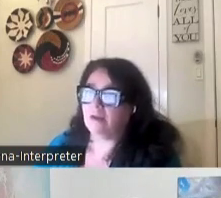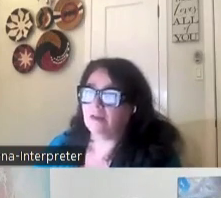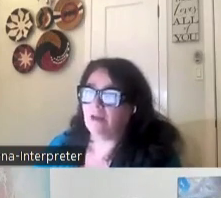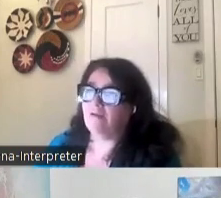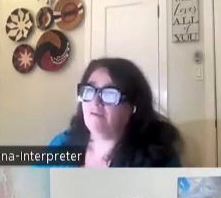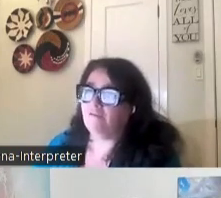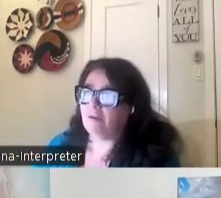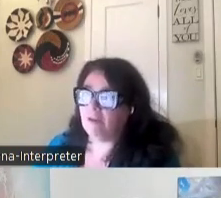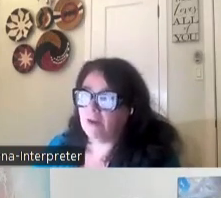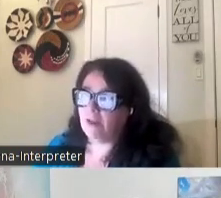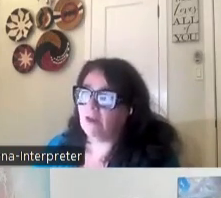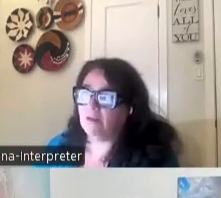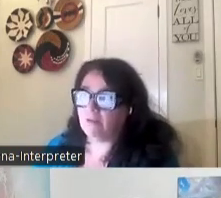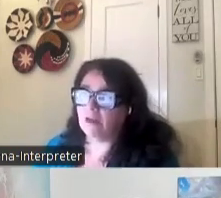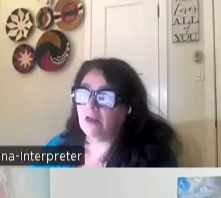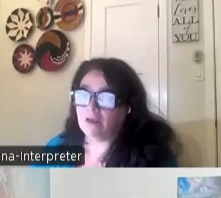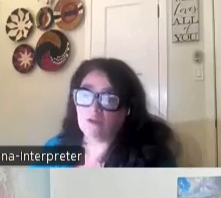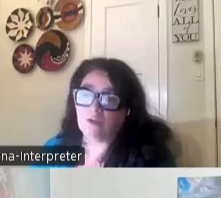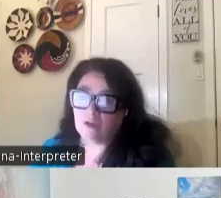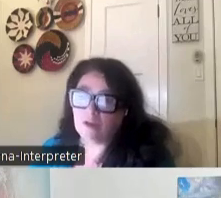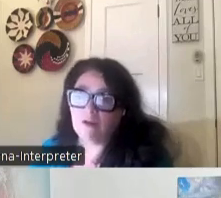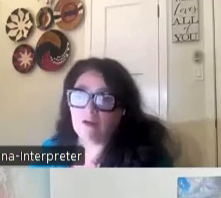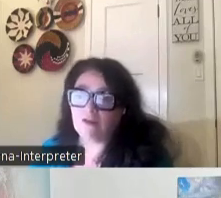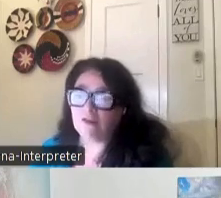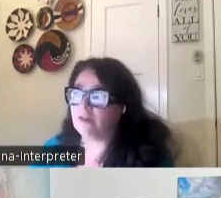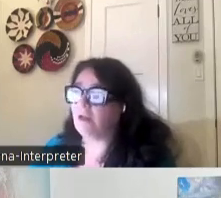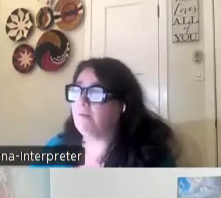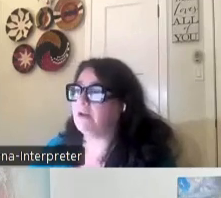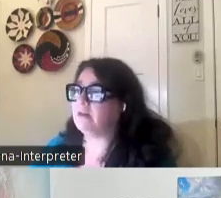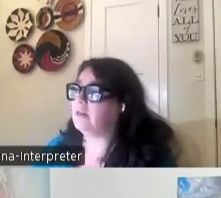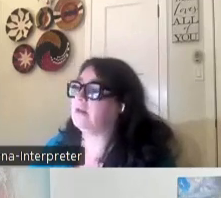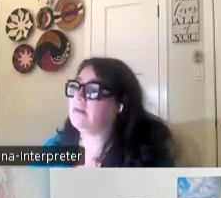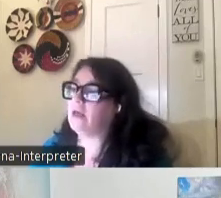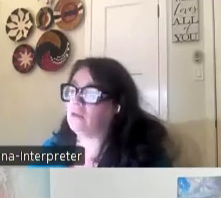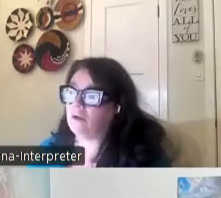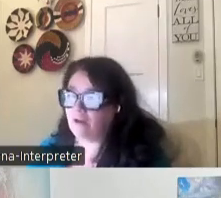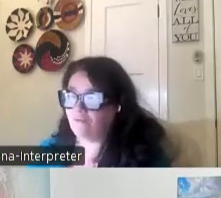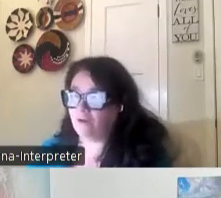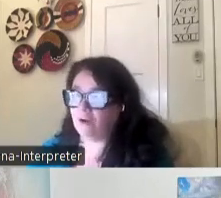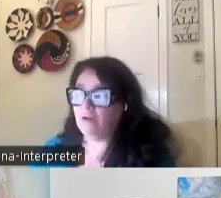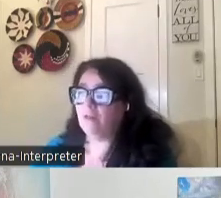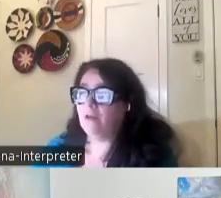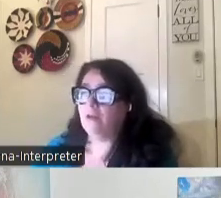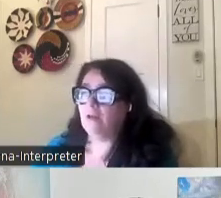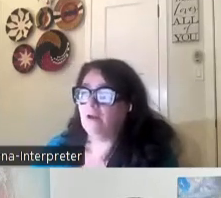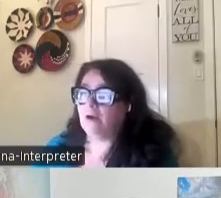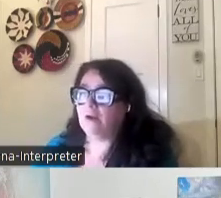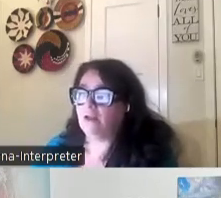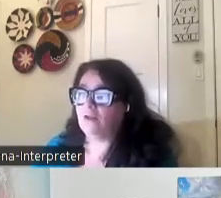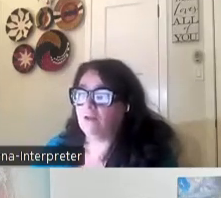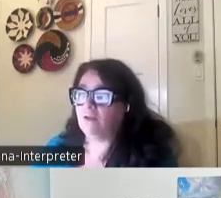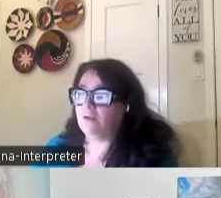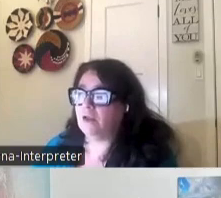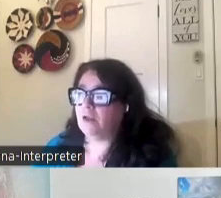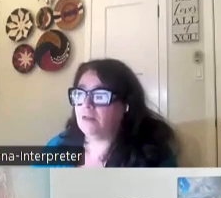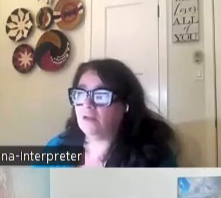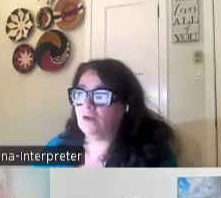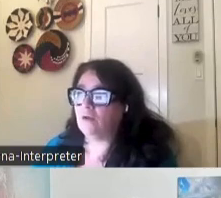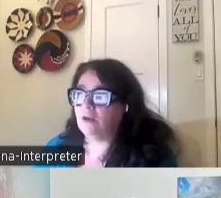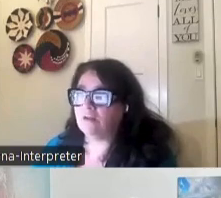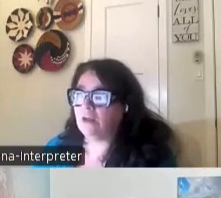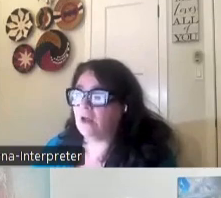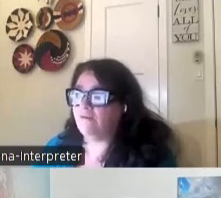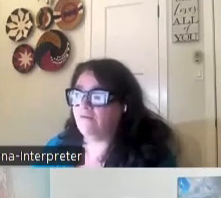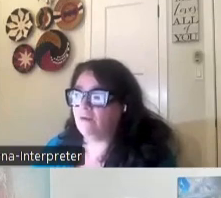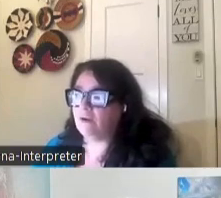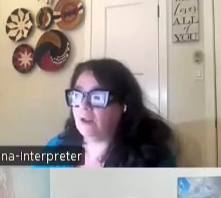through California, different parts of the state, realizing that there are so many places in California that are